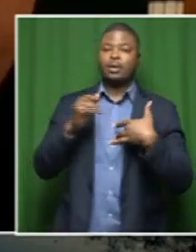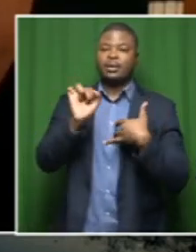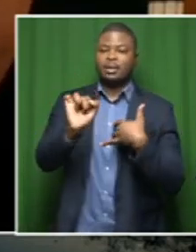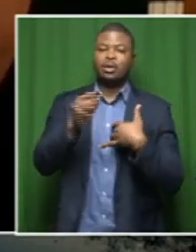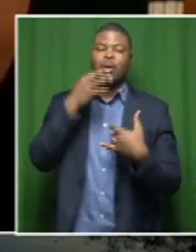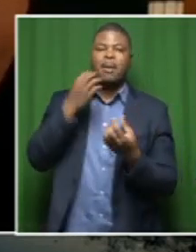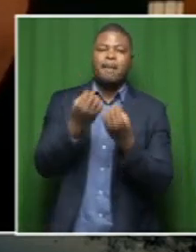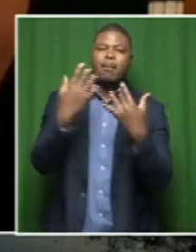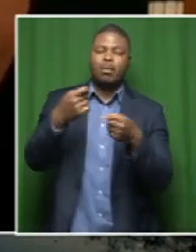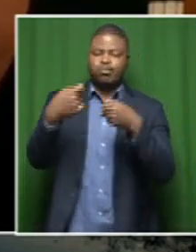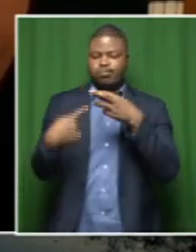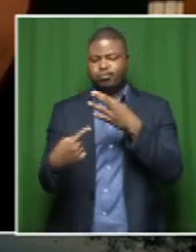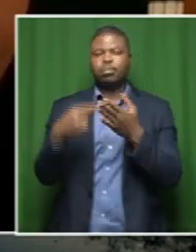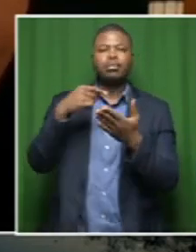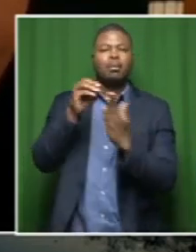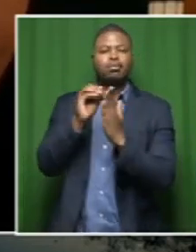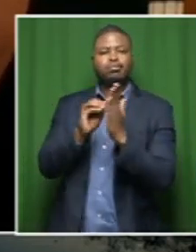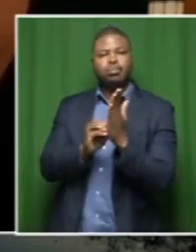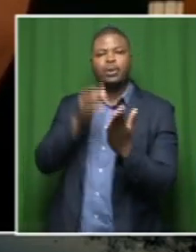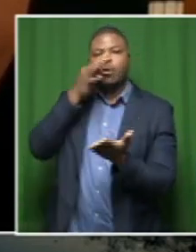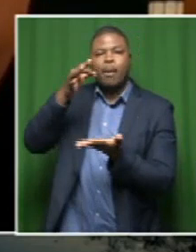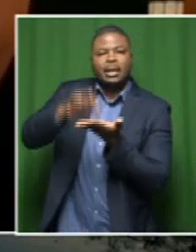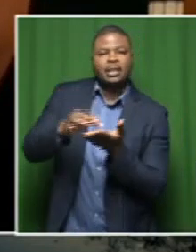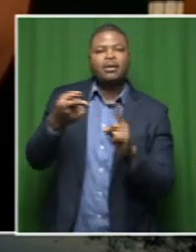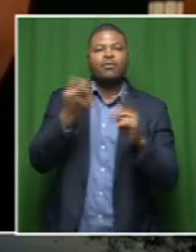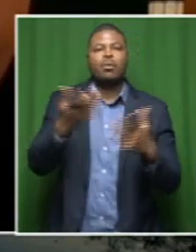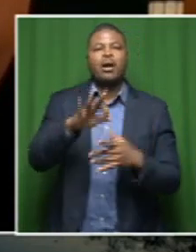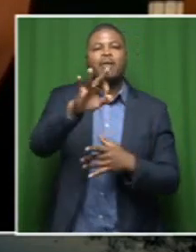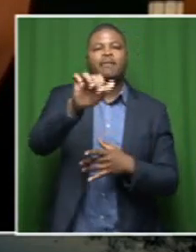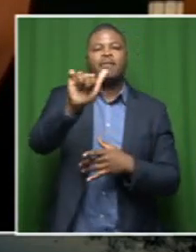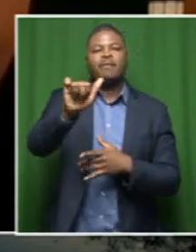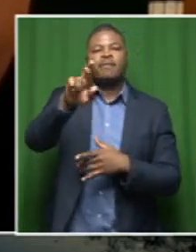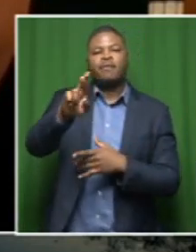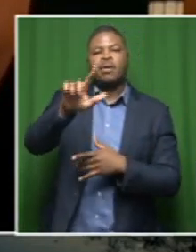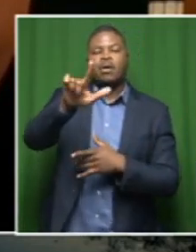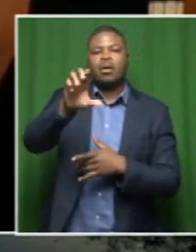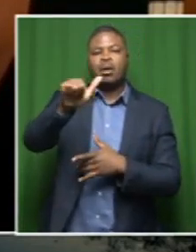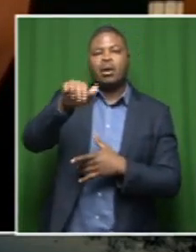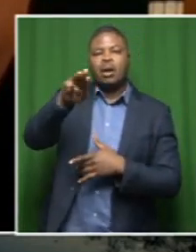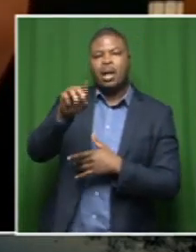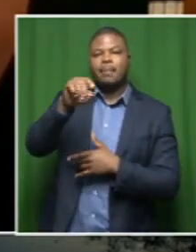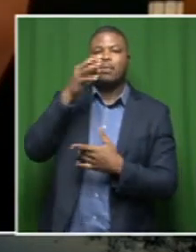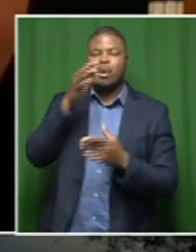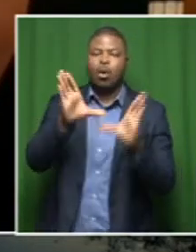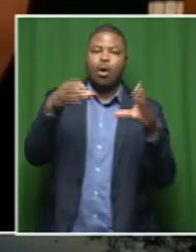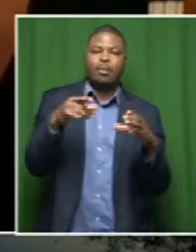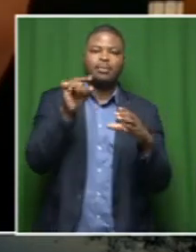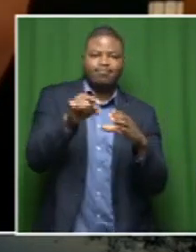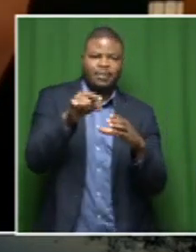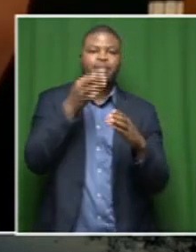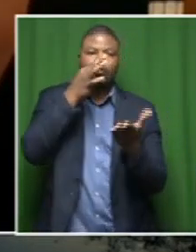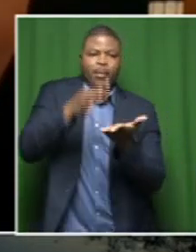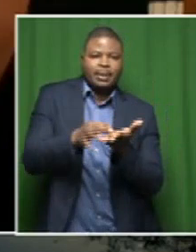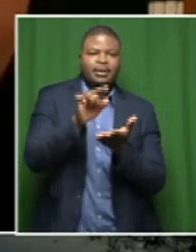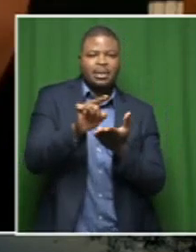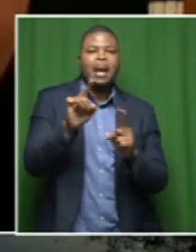of the recommendations that came out of the Farlam Commission are yet to be implemented. So let's talk about those which have not